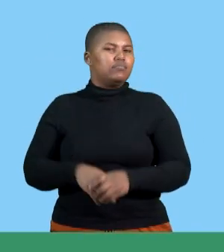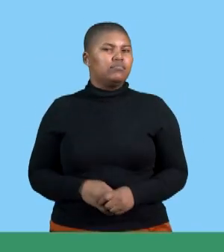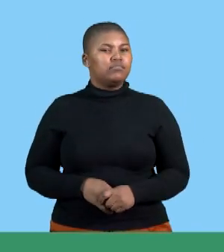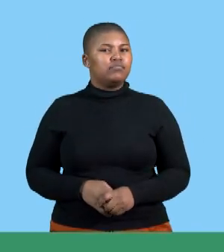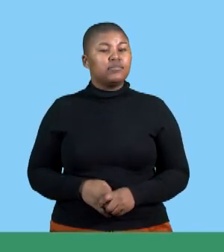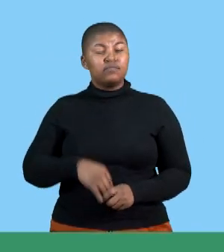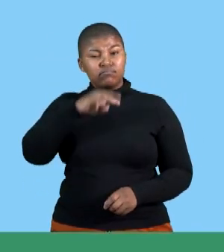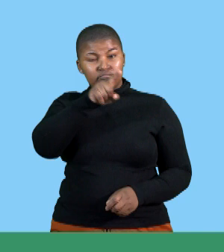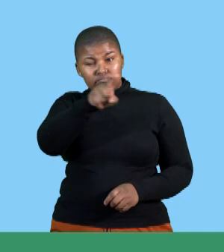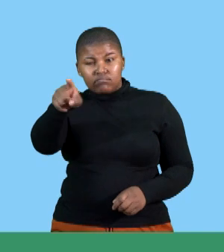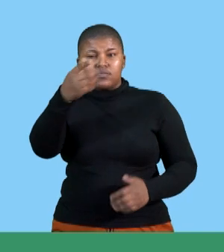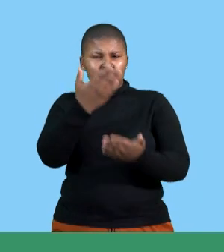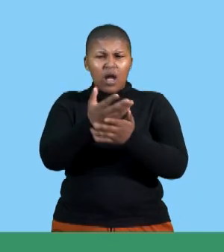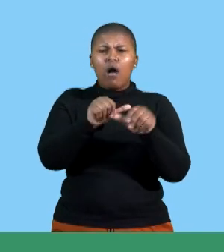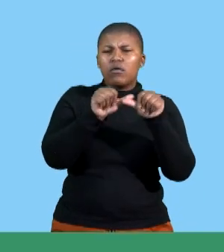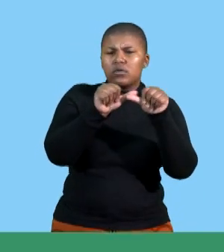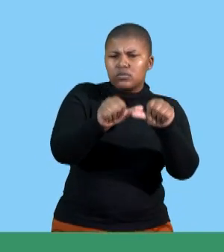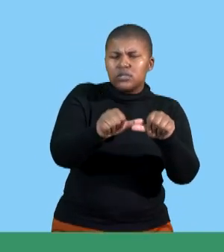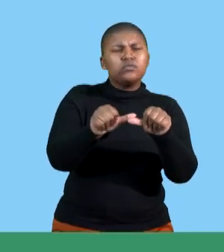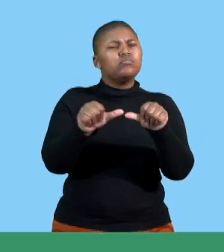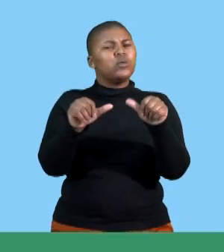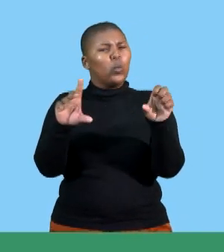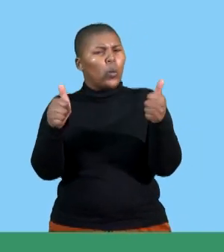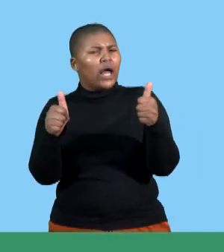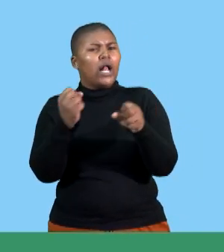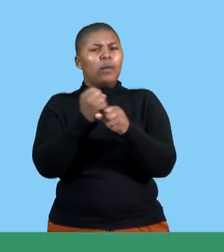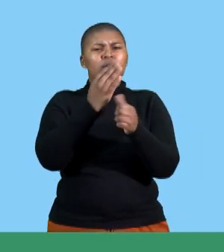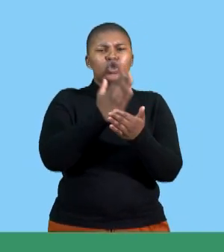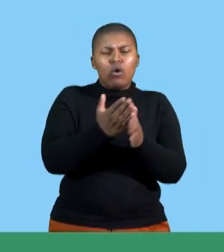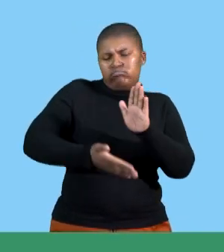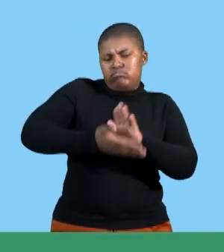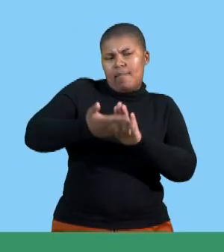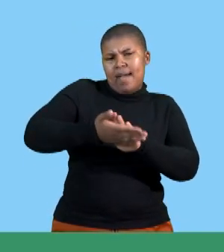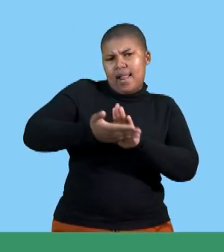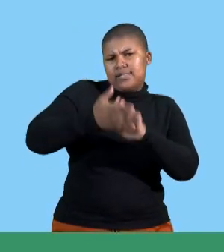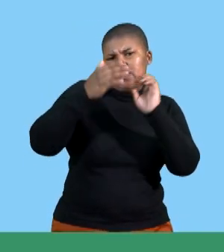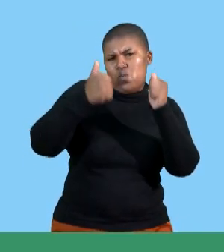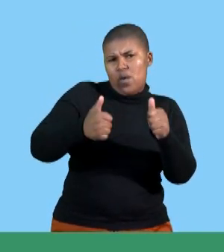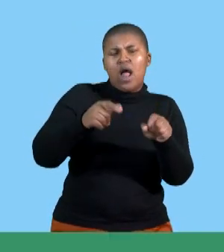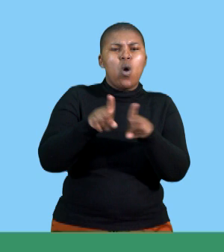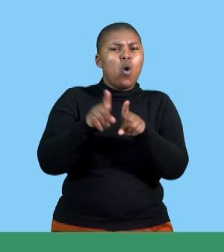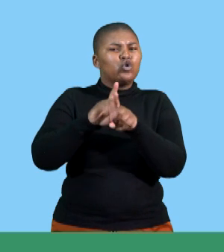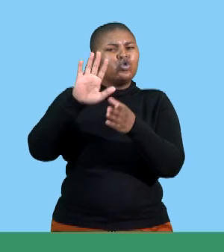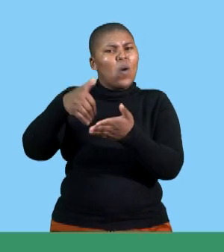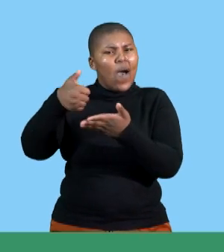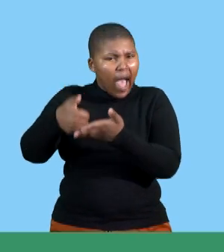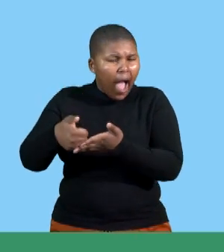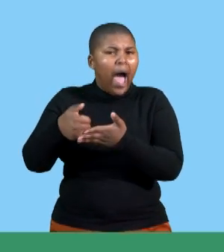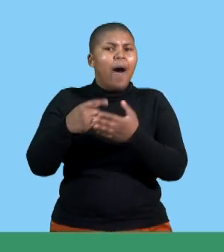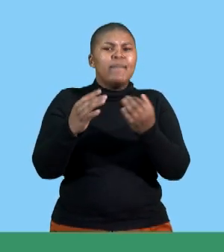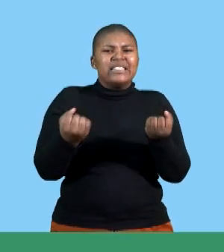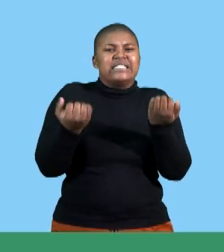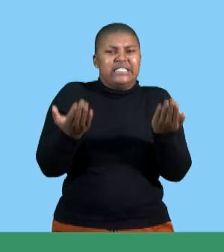can continue to be sustainable. They can continue to be operating and assist in providing the services that they